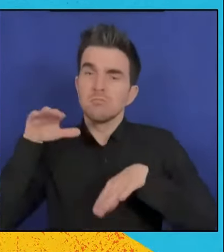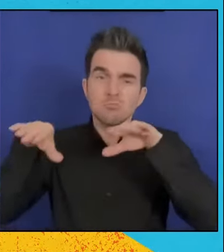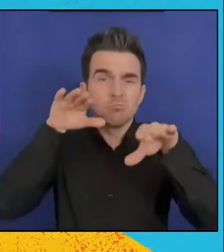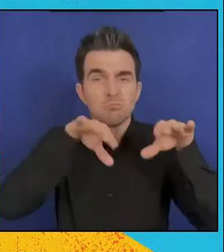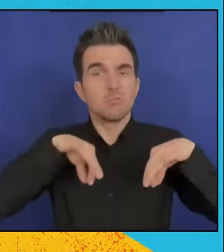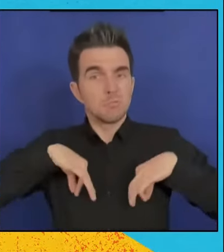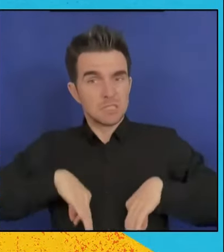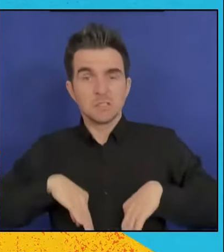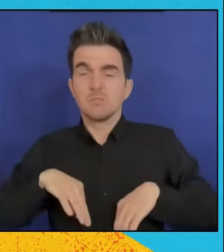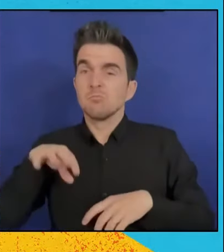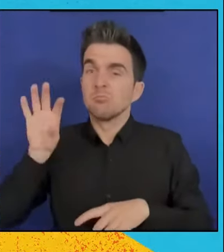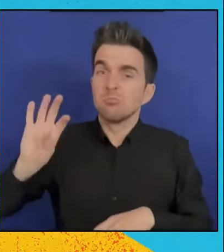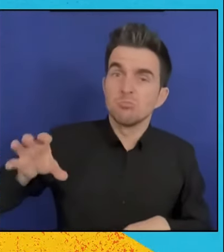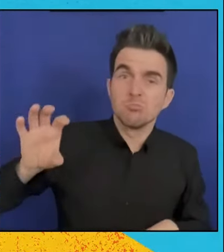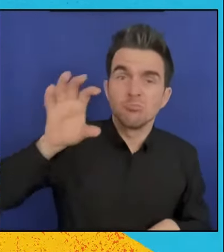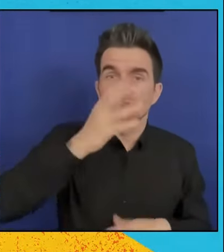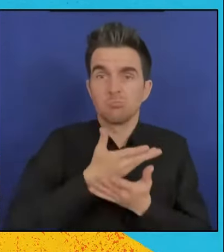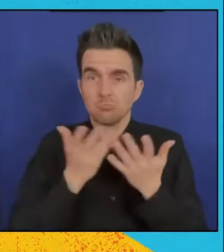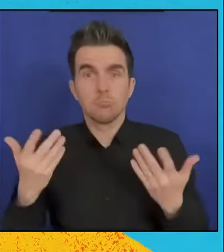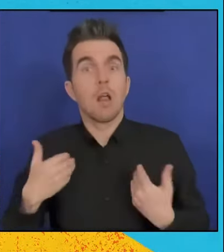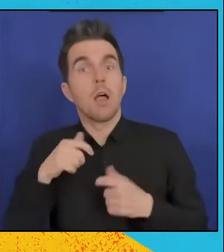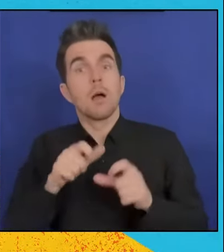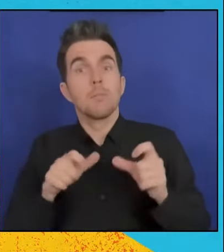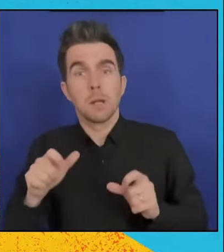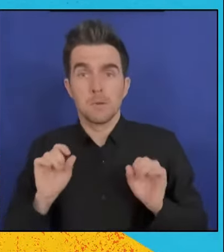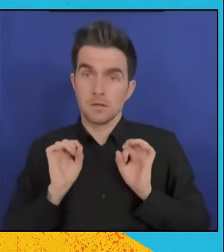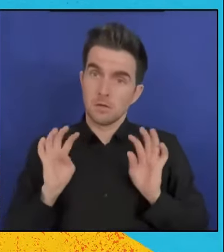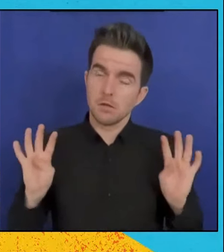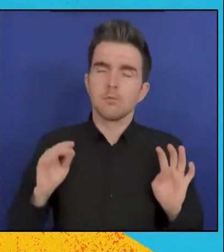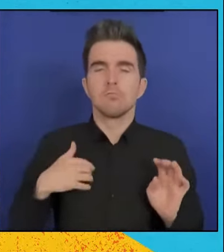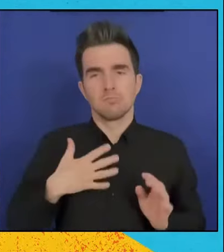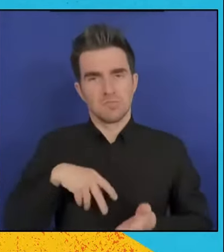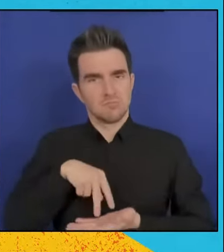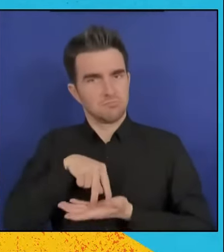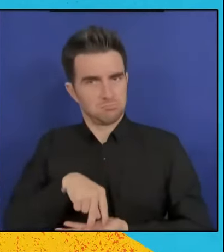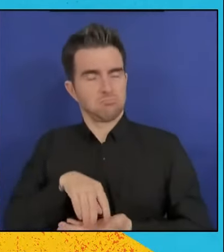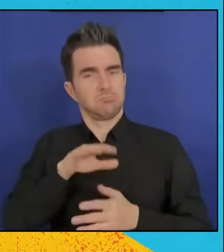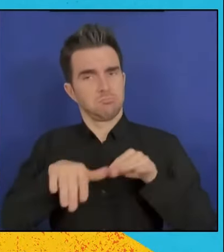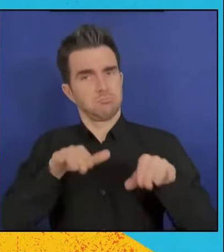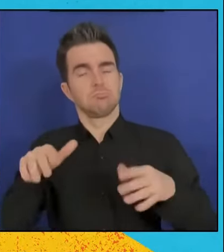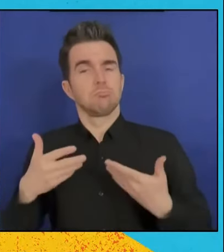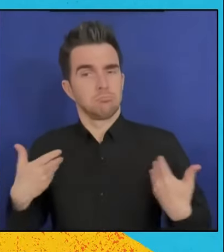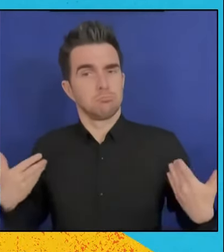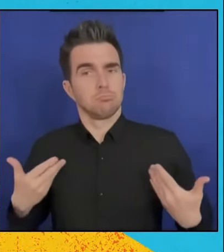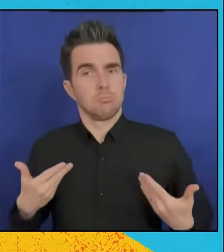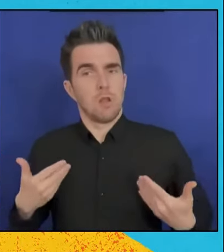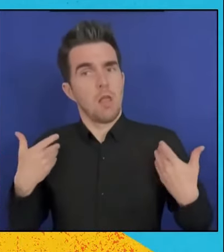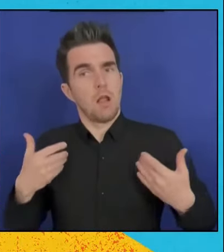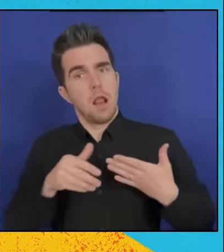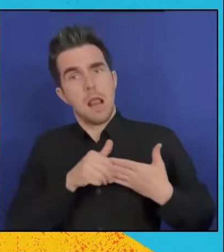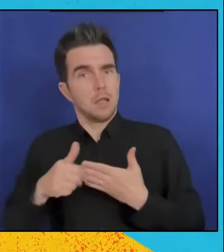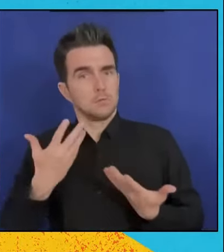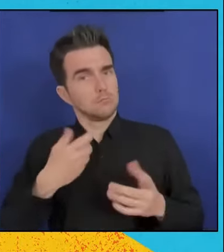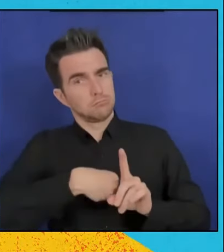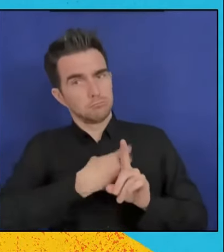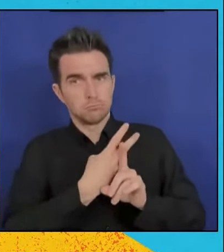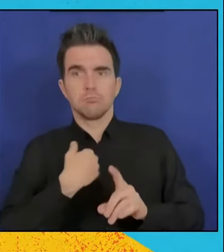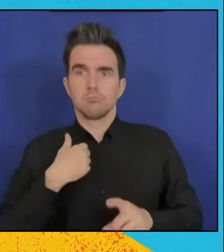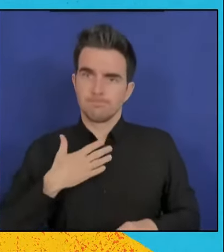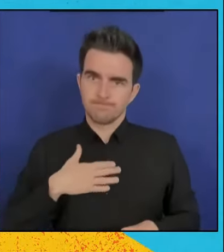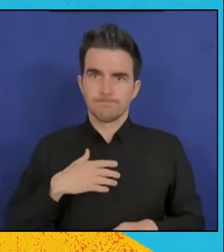My solution is increased climate education in an innovative way. I come from Ibadan,